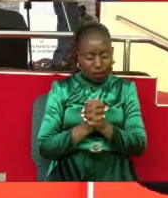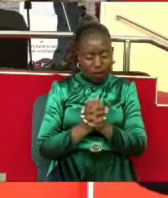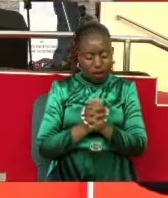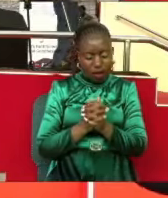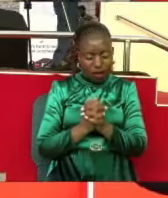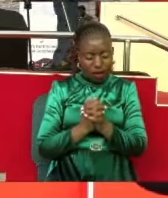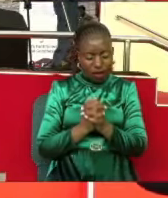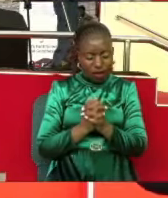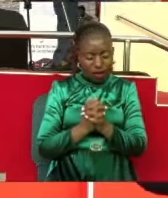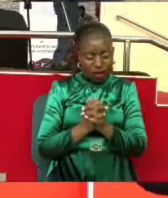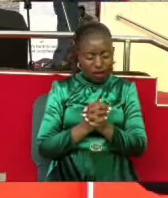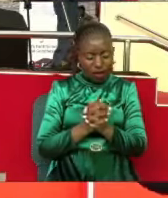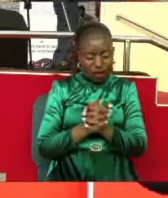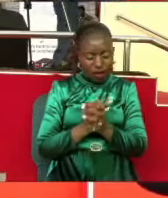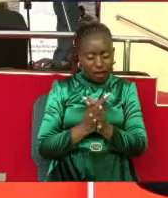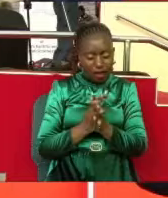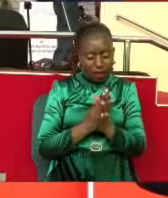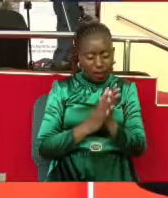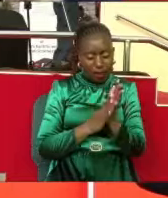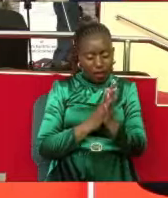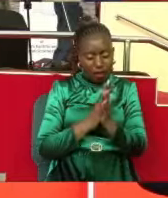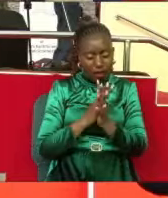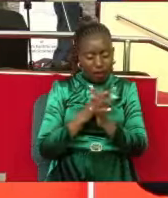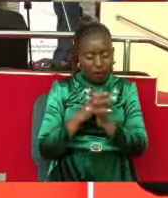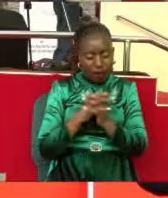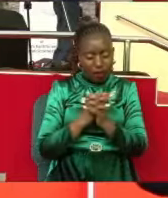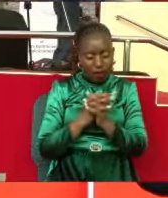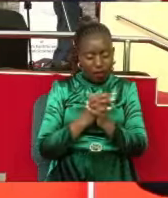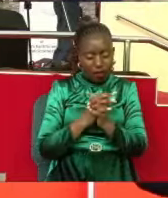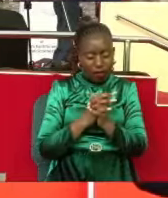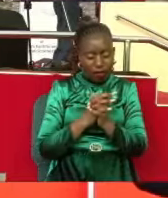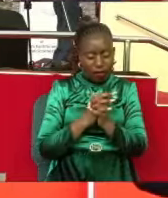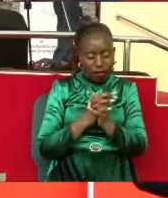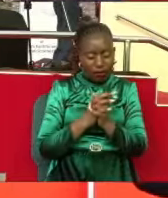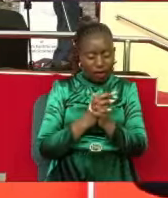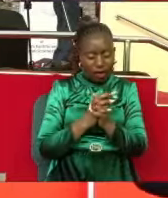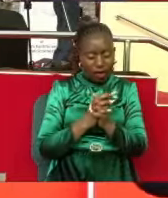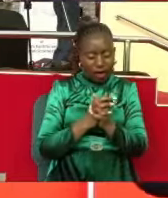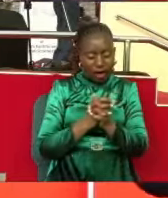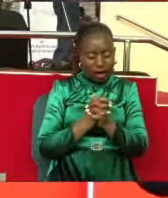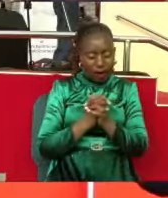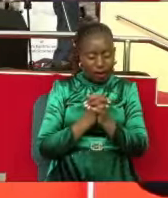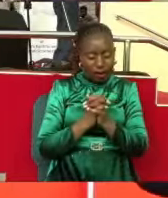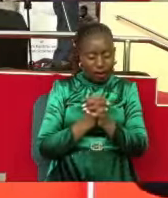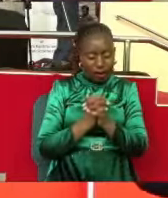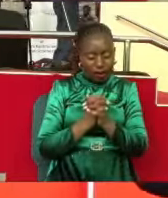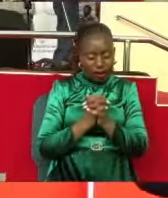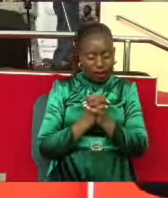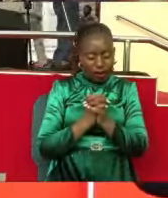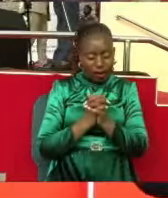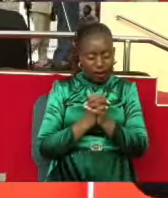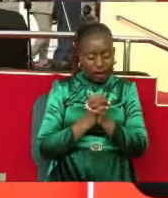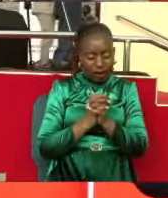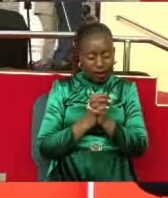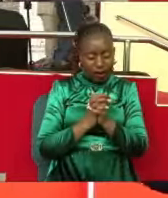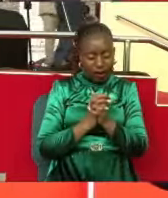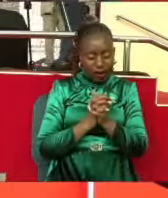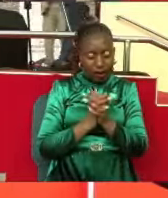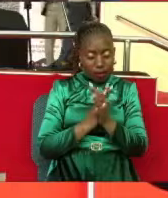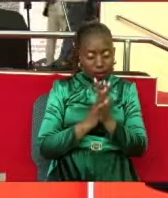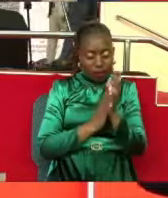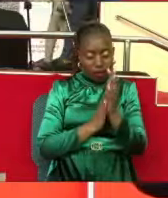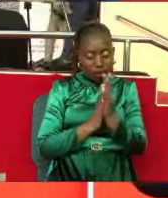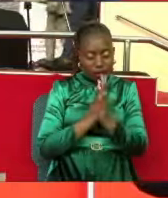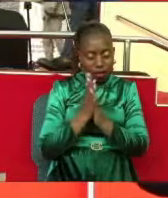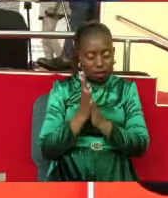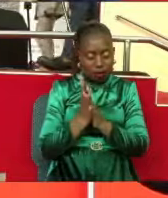today. Oh, Shekana Lamahana. We give you praise as the ministry team just walks in the front.